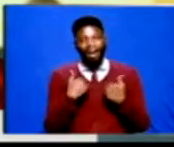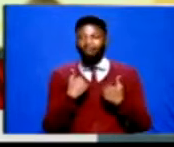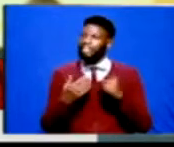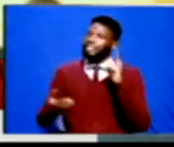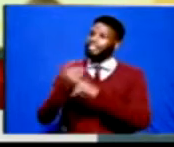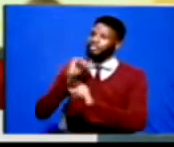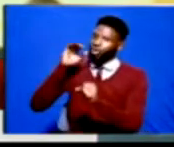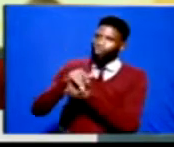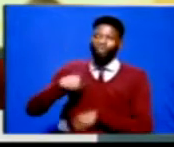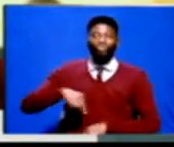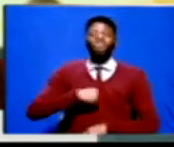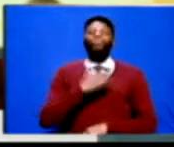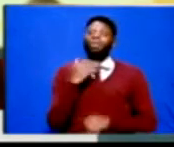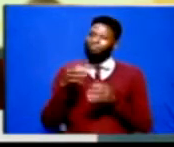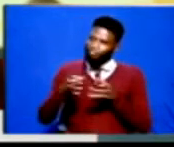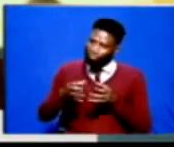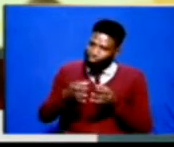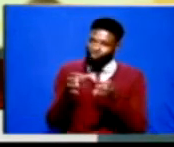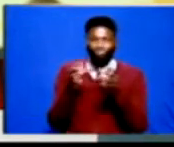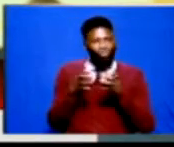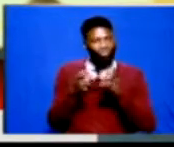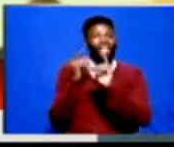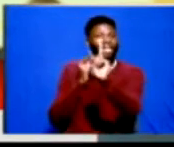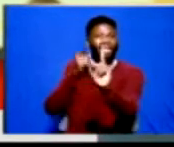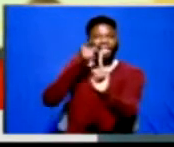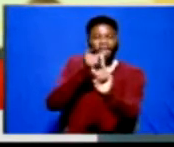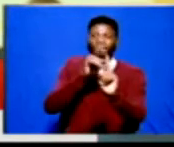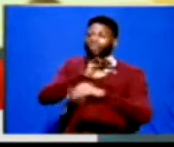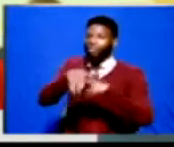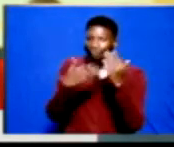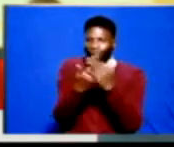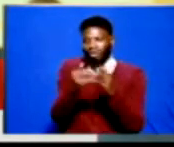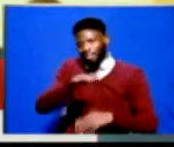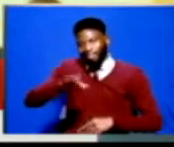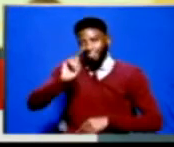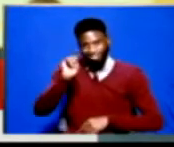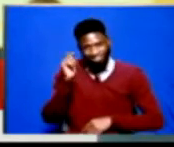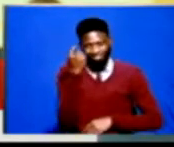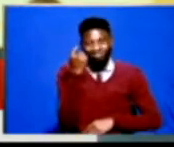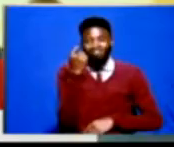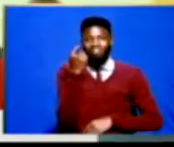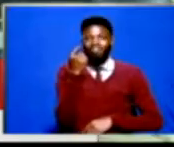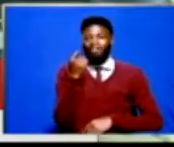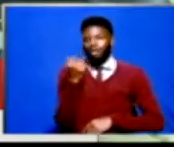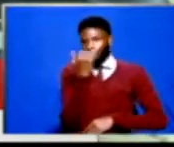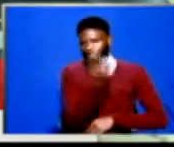to push the journey of ensuring that we reach every household in Kenya to mentor young children in technology.